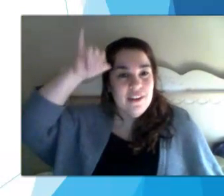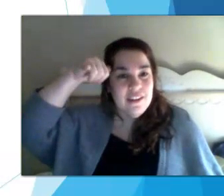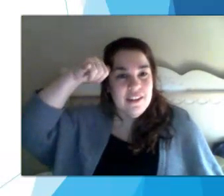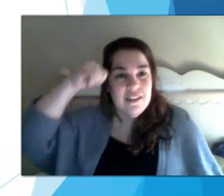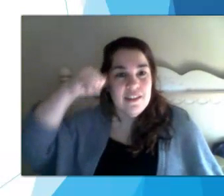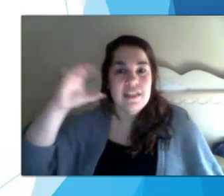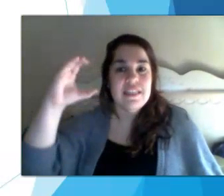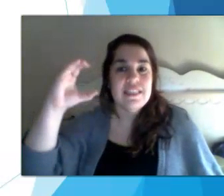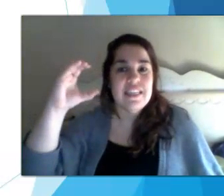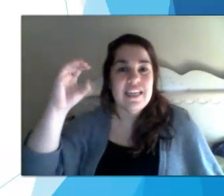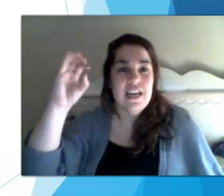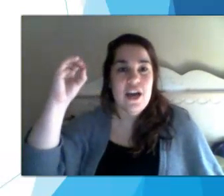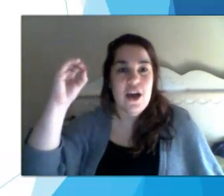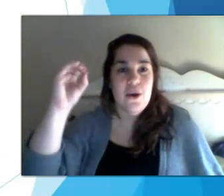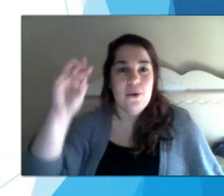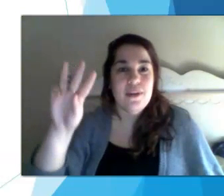Cow.